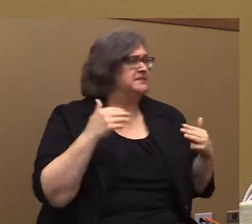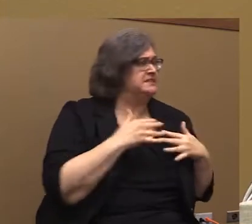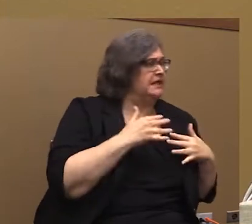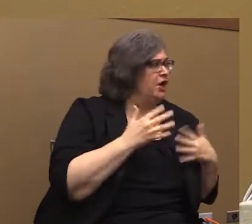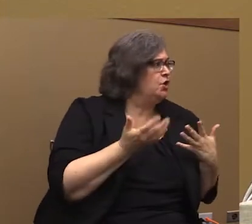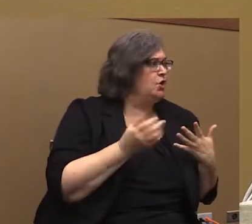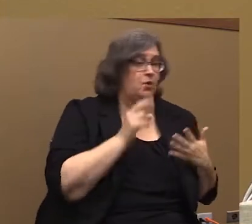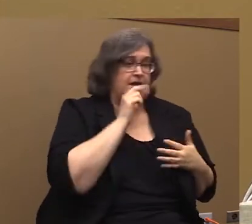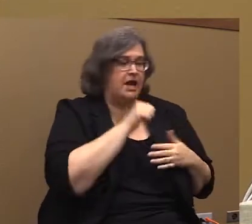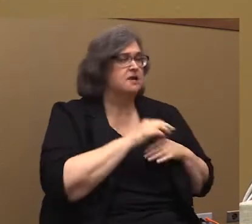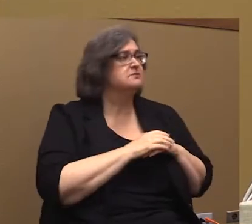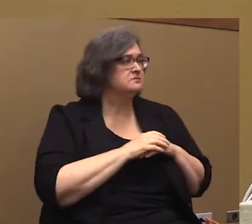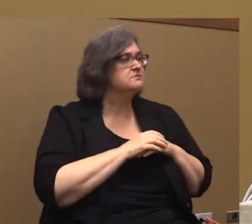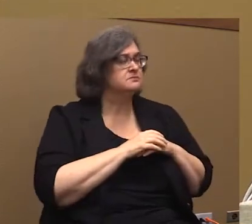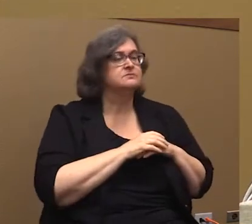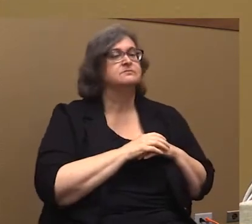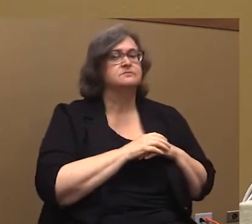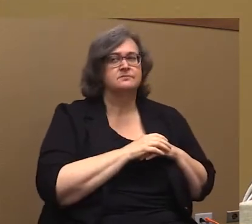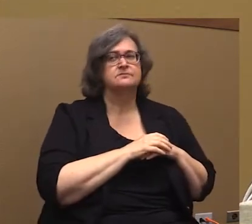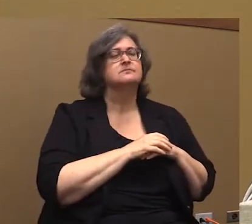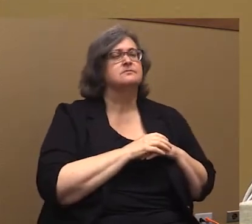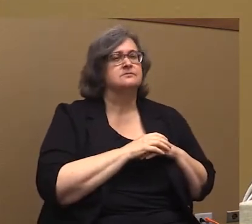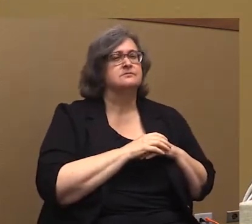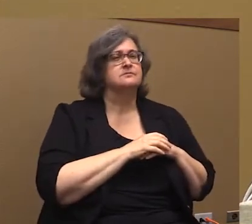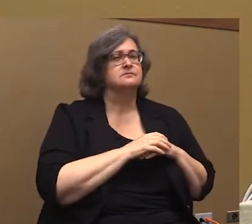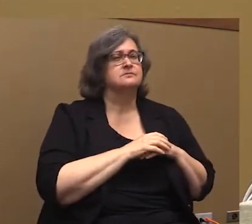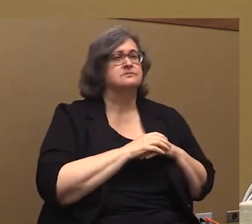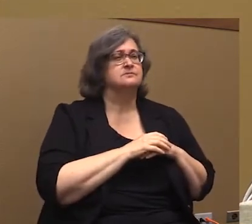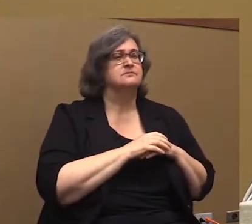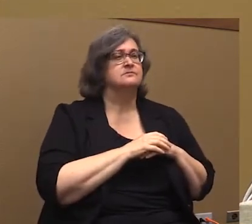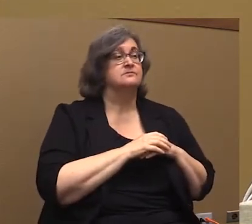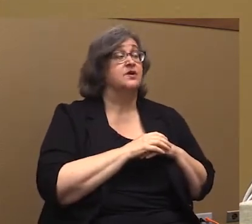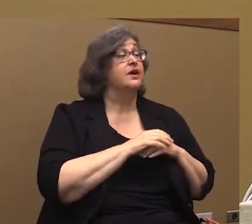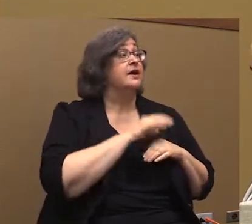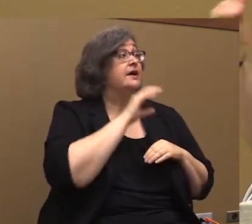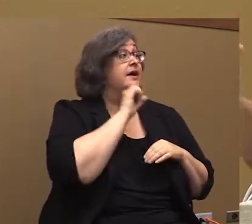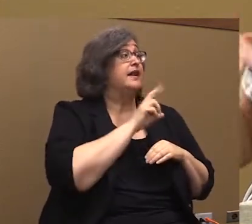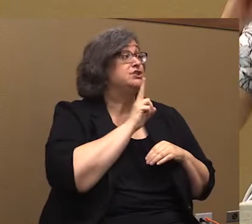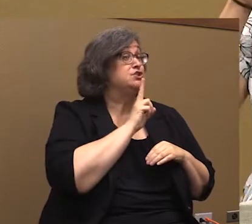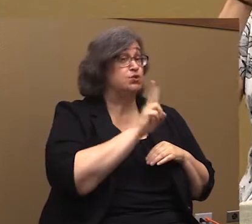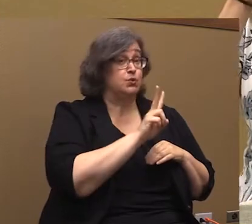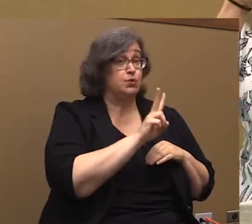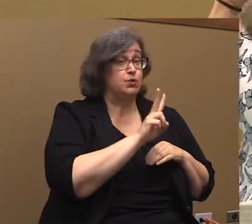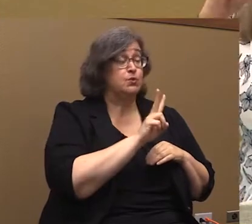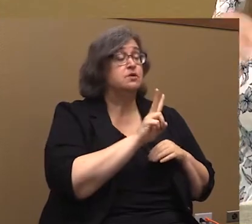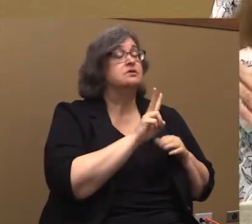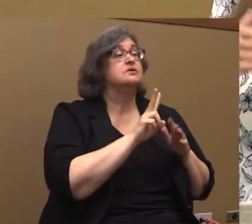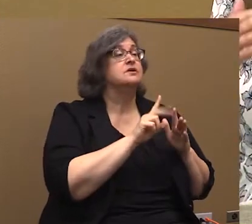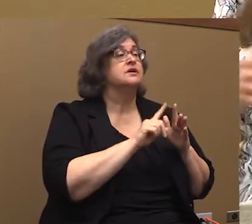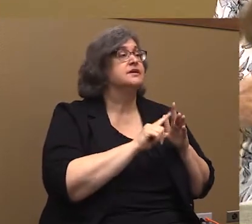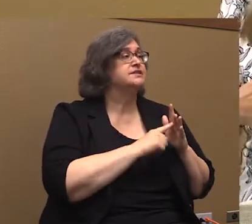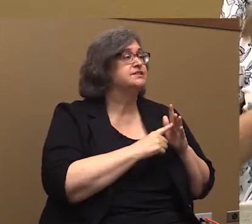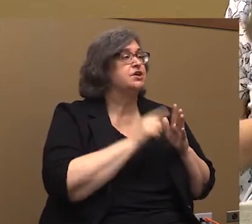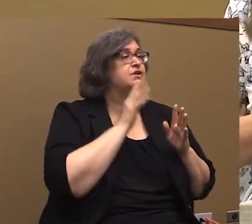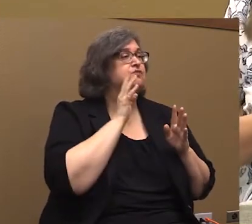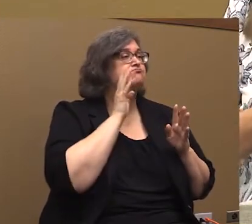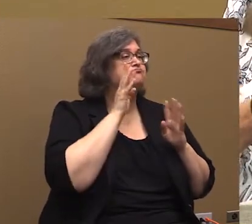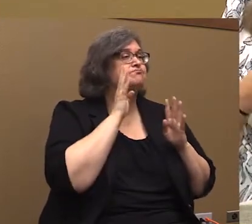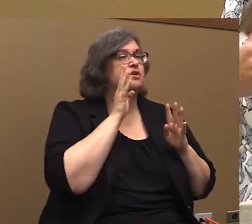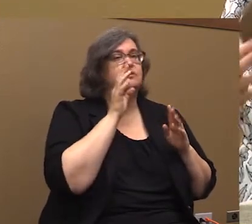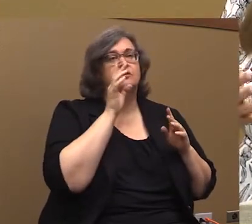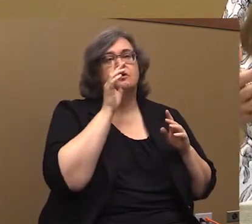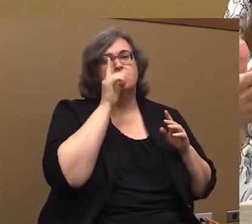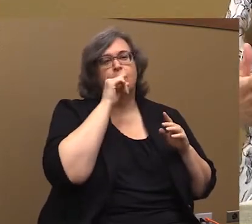from other adults. Should I be scared of that dog? And 2-year-olds are starting to develop